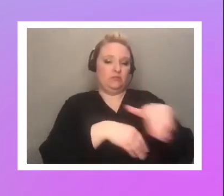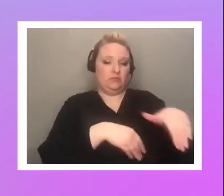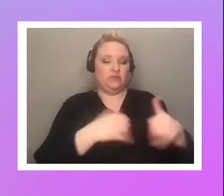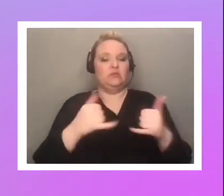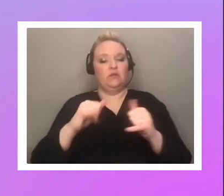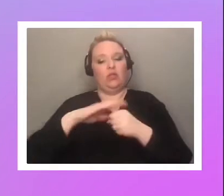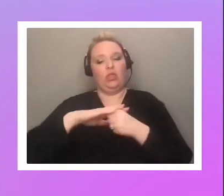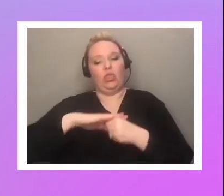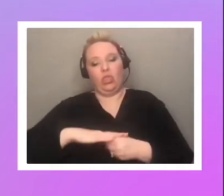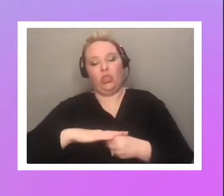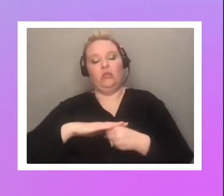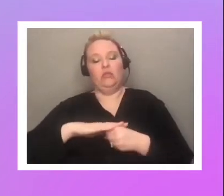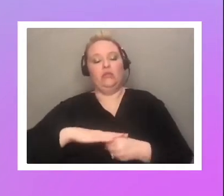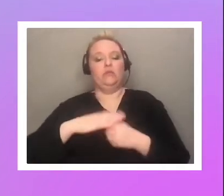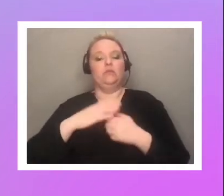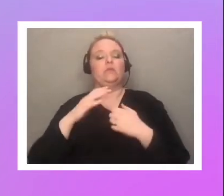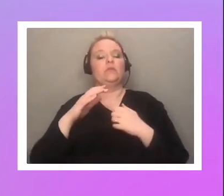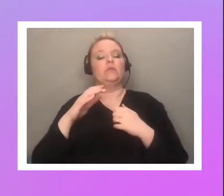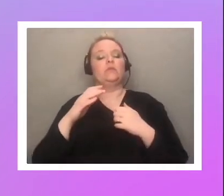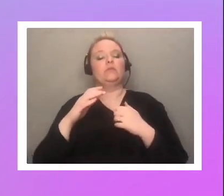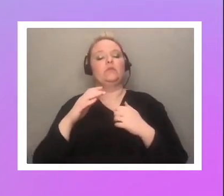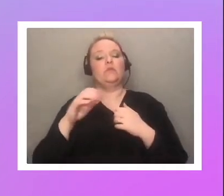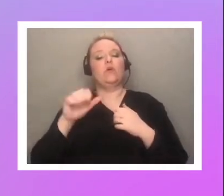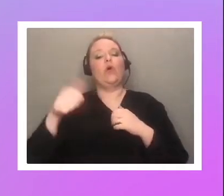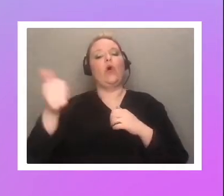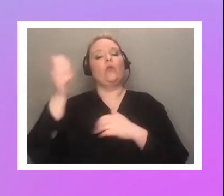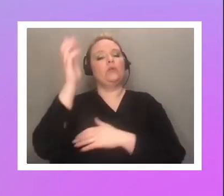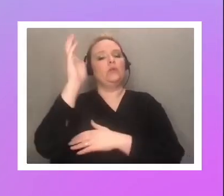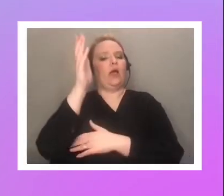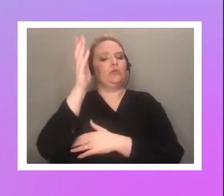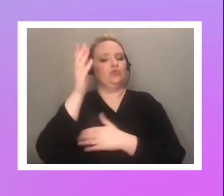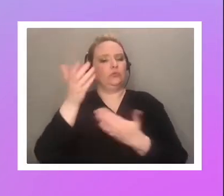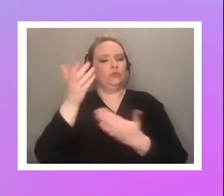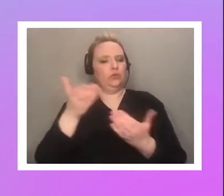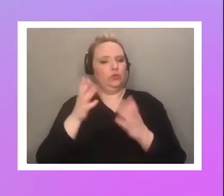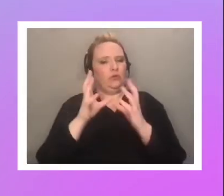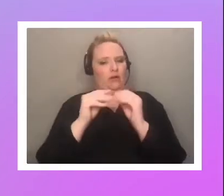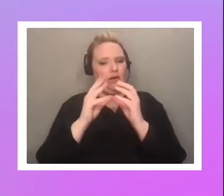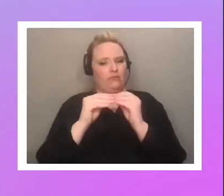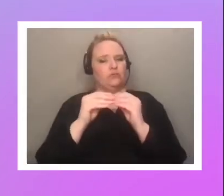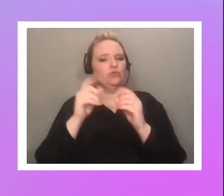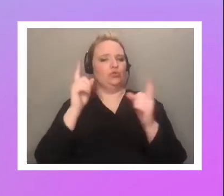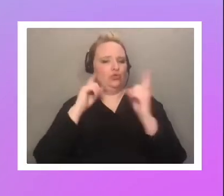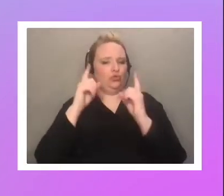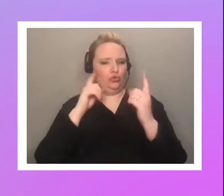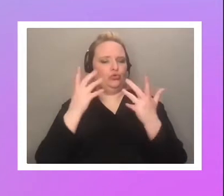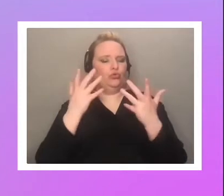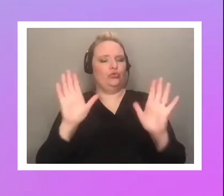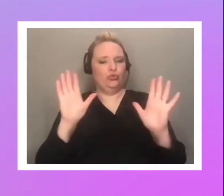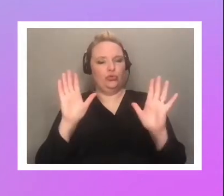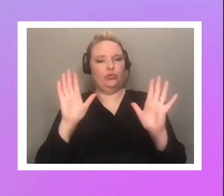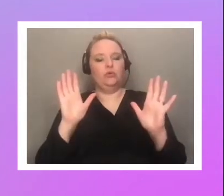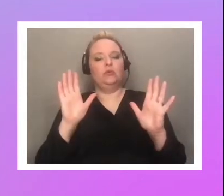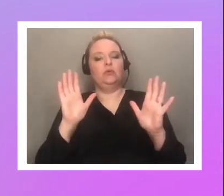have heard in other talks in this conference, and as this, says,